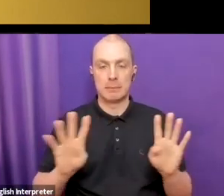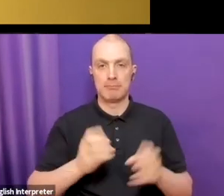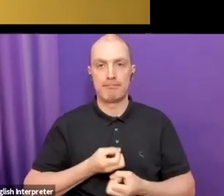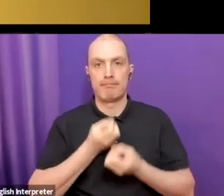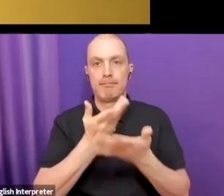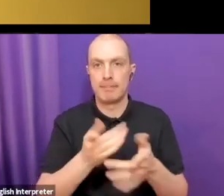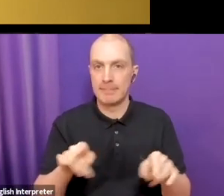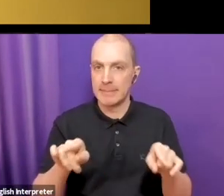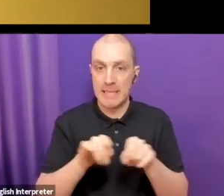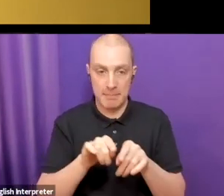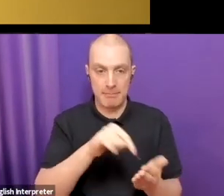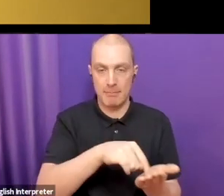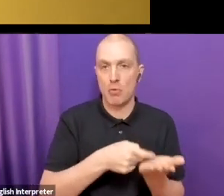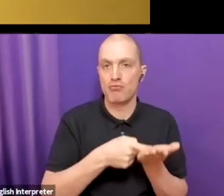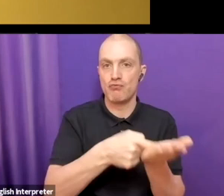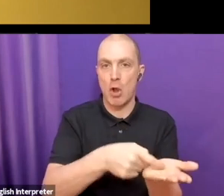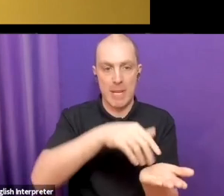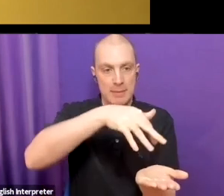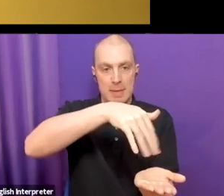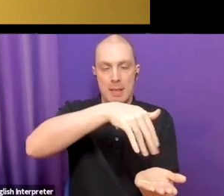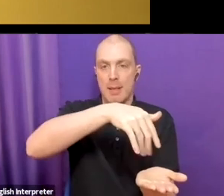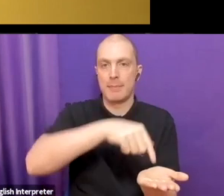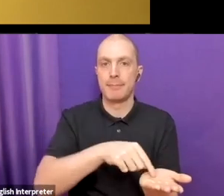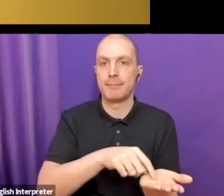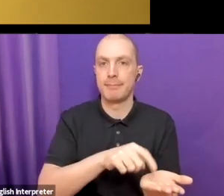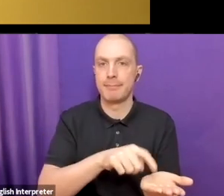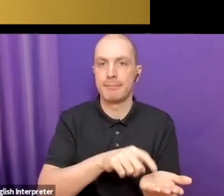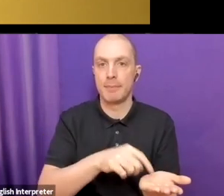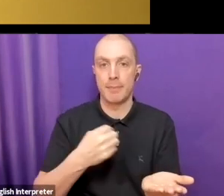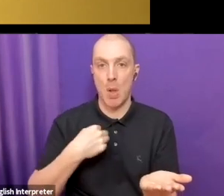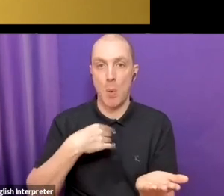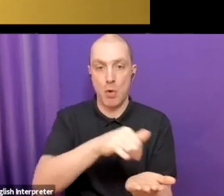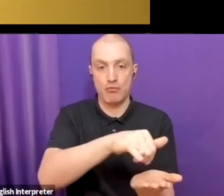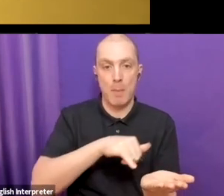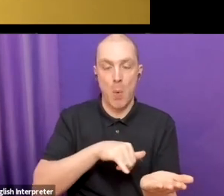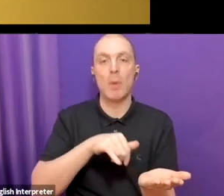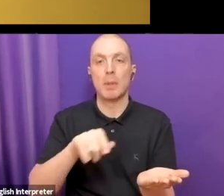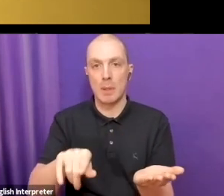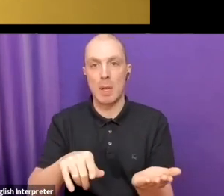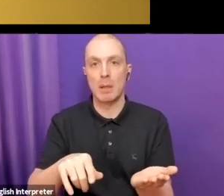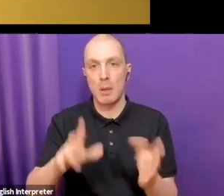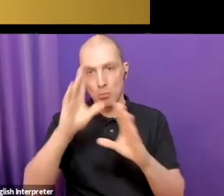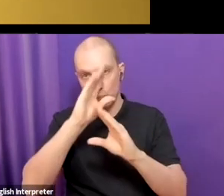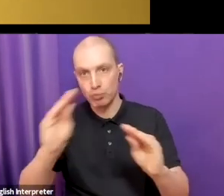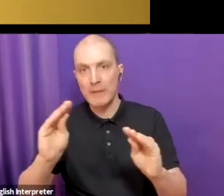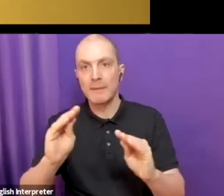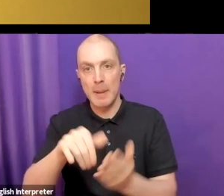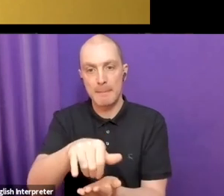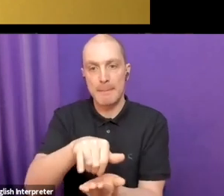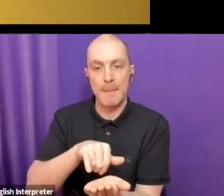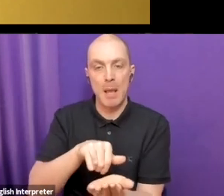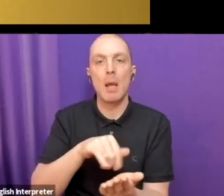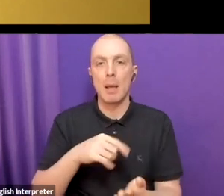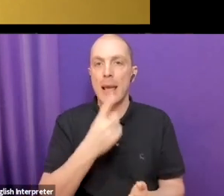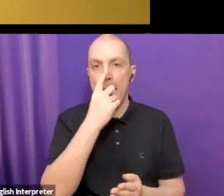the UPR recommendations. You can see our report and the lobbying briefing papers that we prepare in our website.